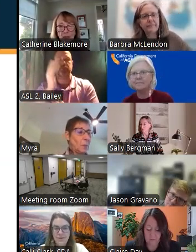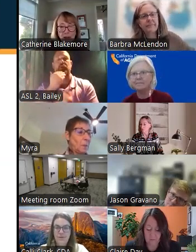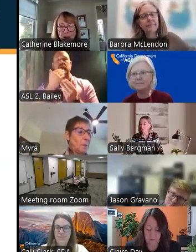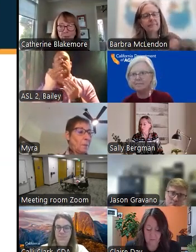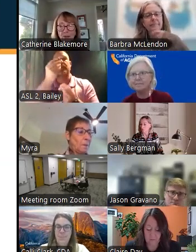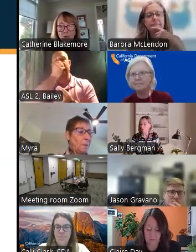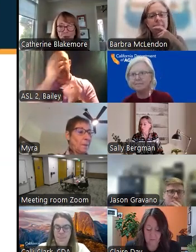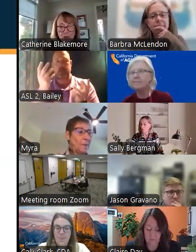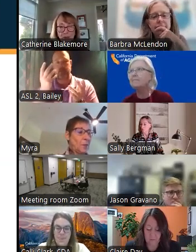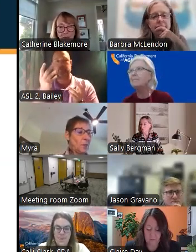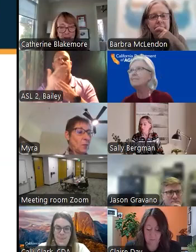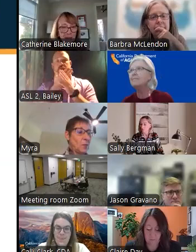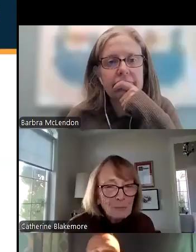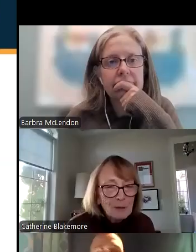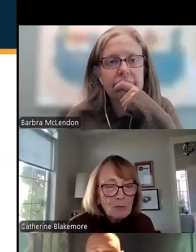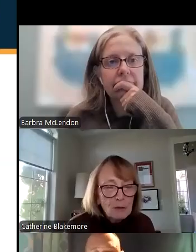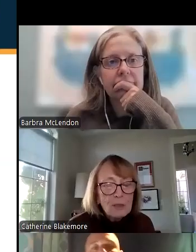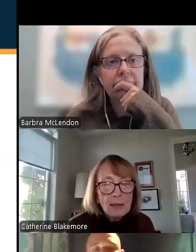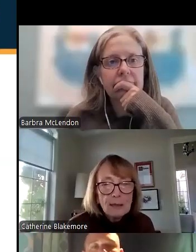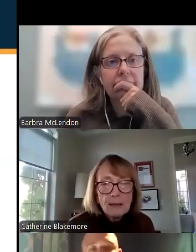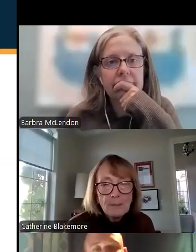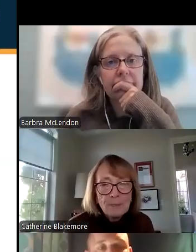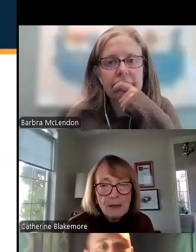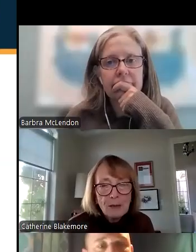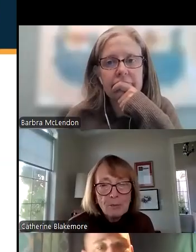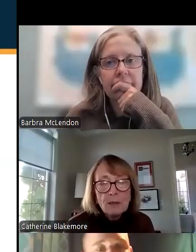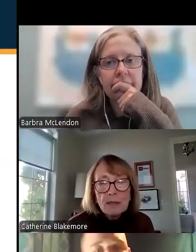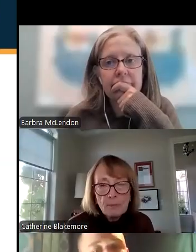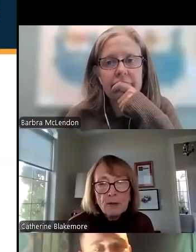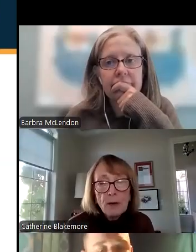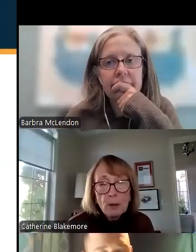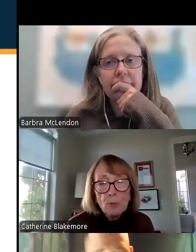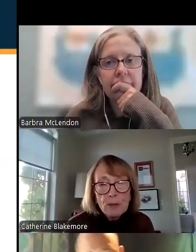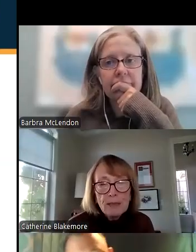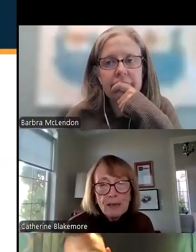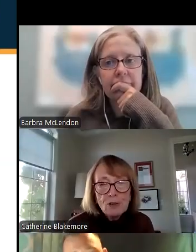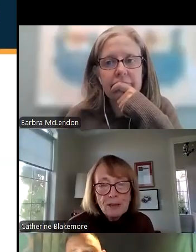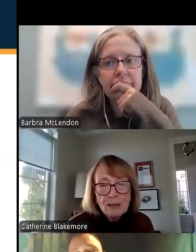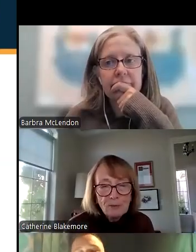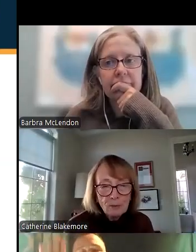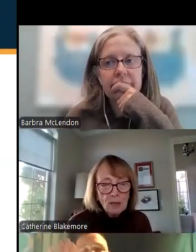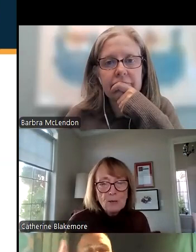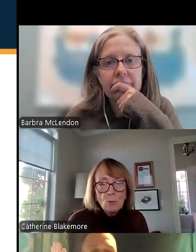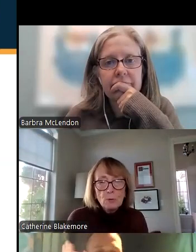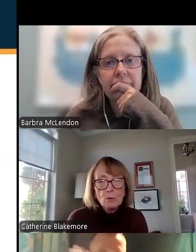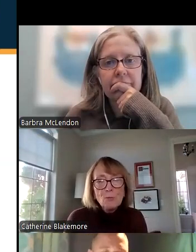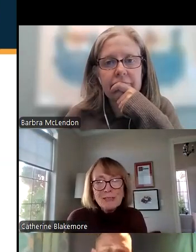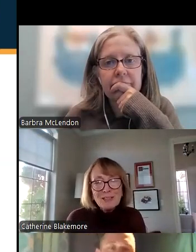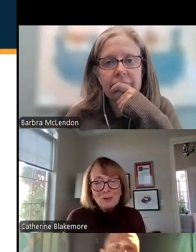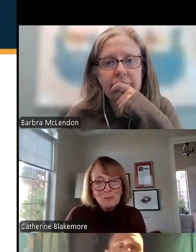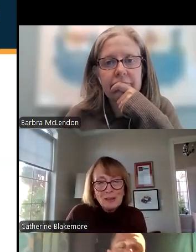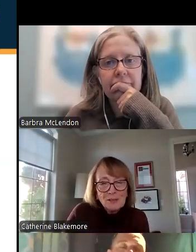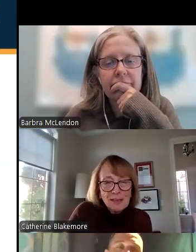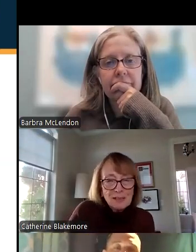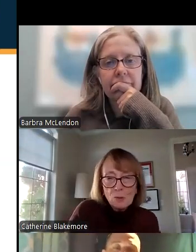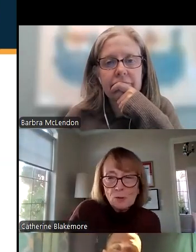information that was shared. I think we just had really some phenomenal presentations and lots of forward movement.